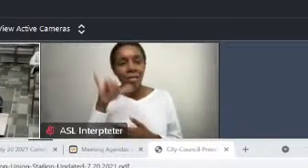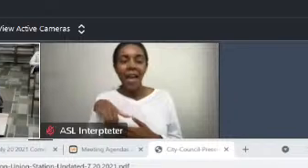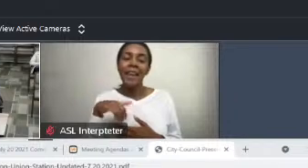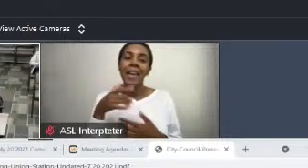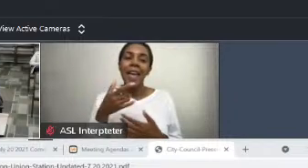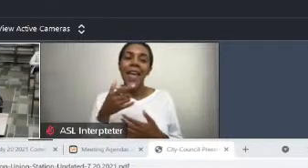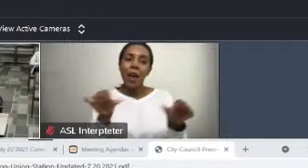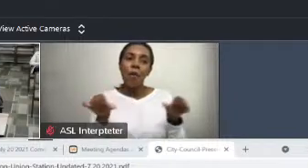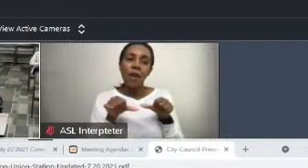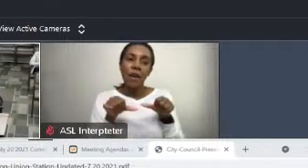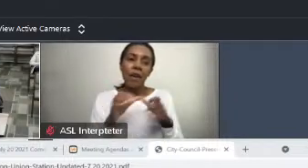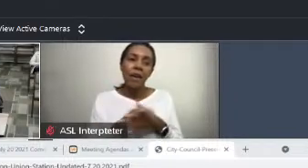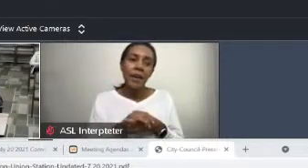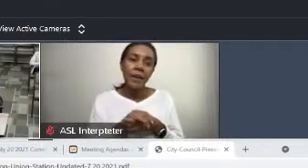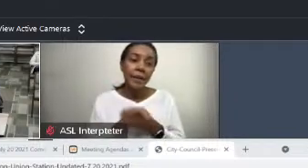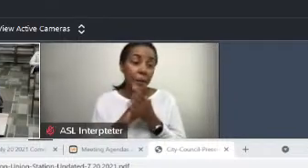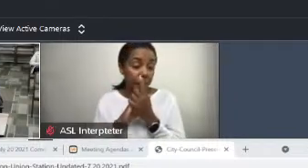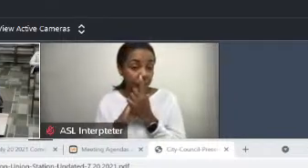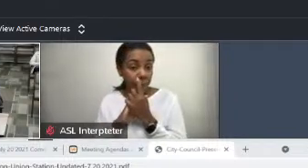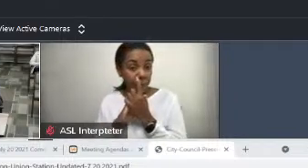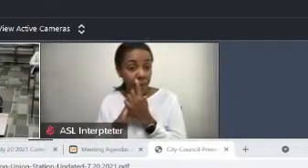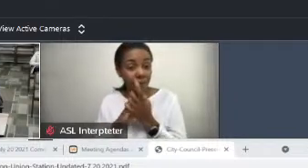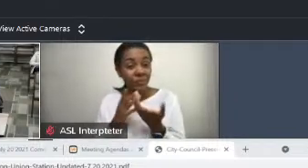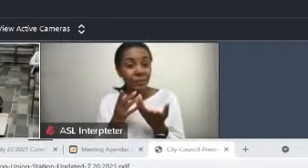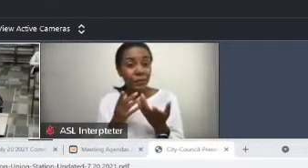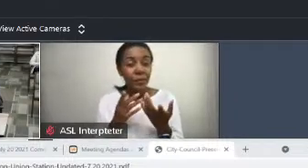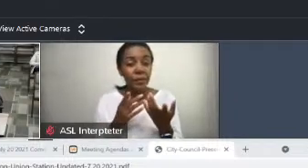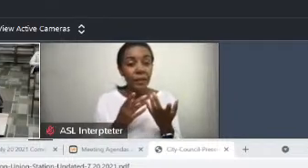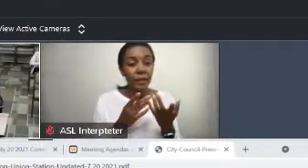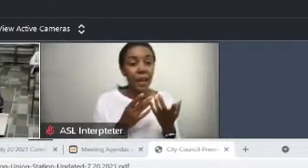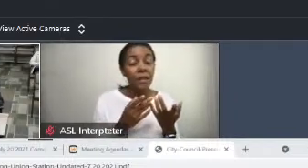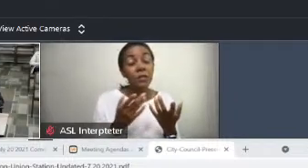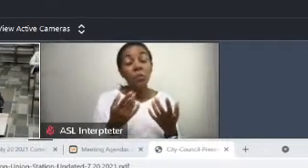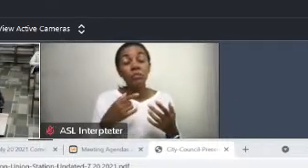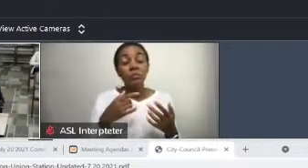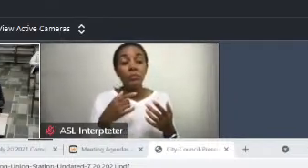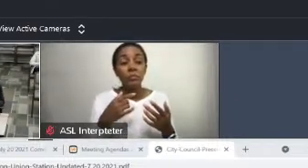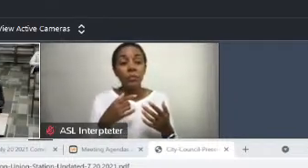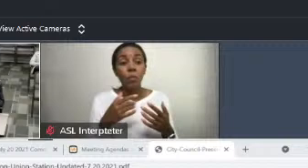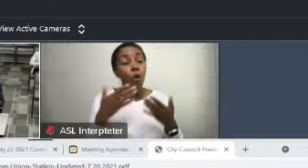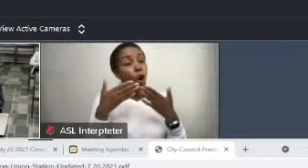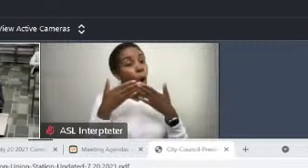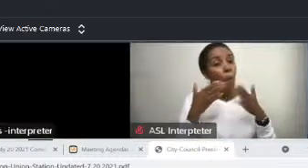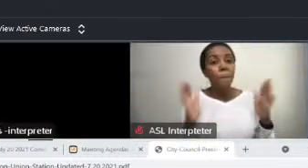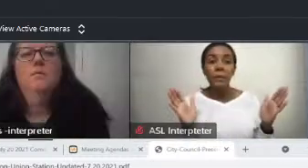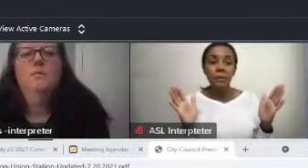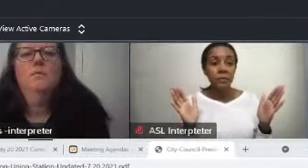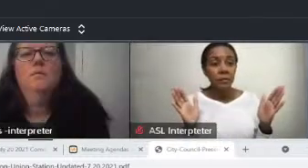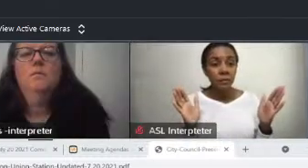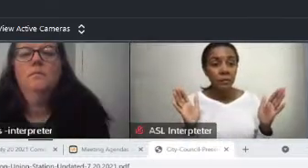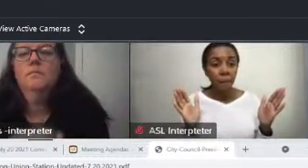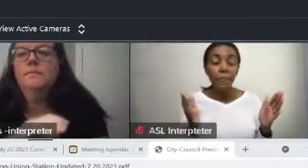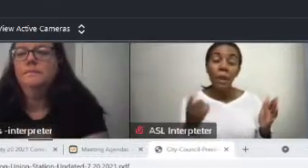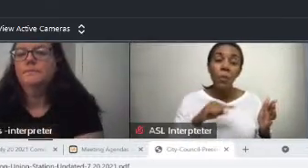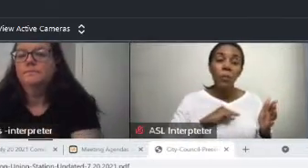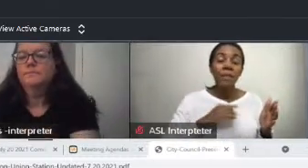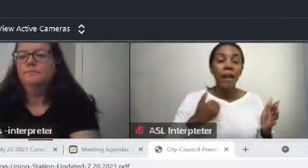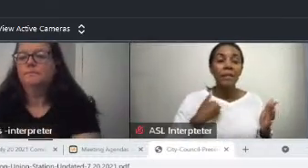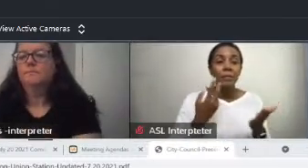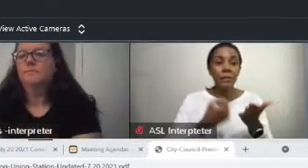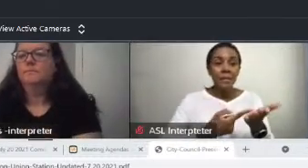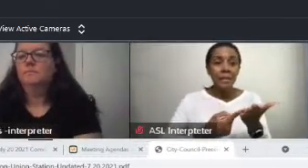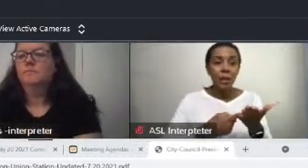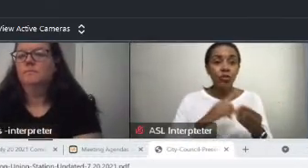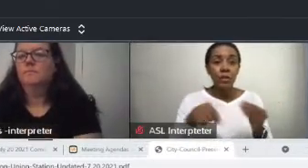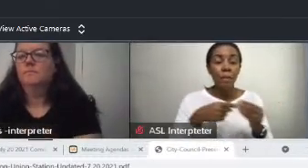Sam referenced, this is sort of what we're going for at this point, but we're certainly open. I've had some discussions about maybe